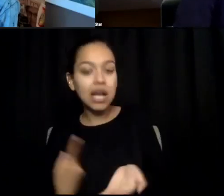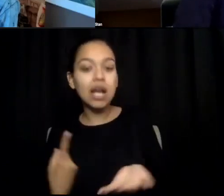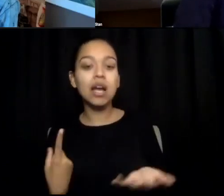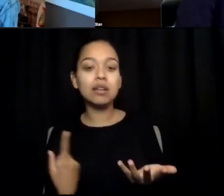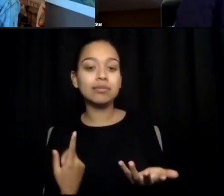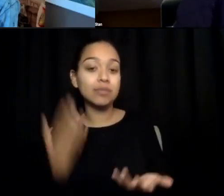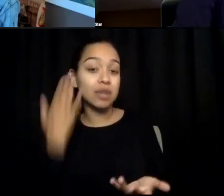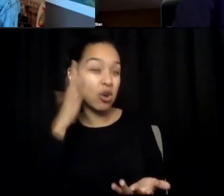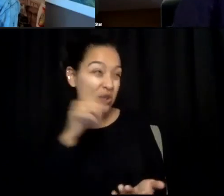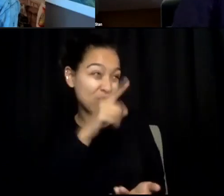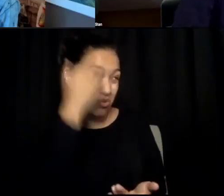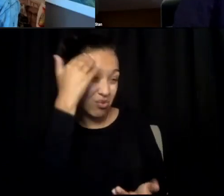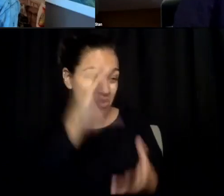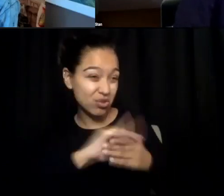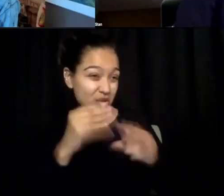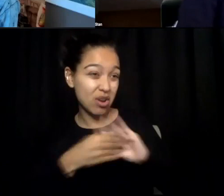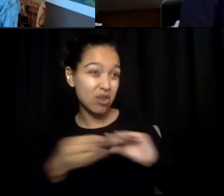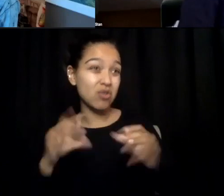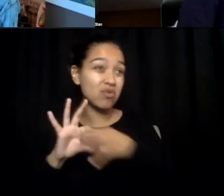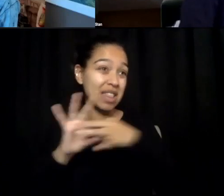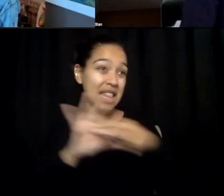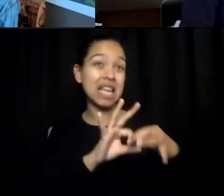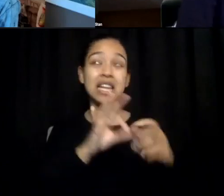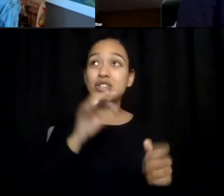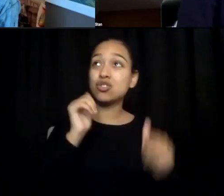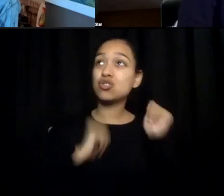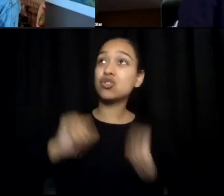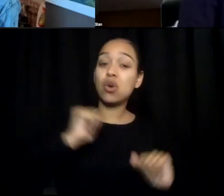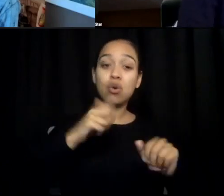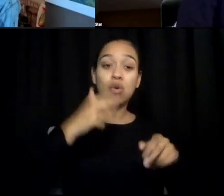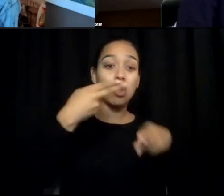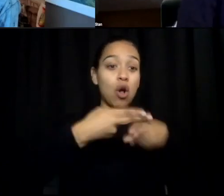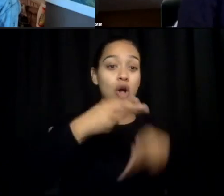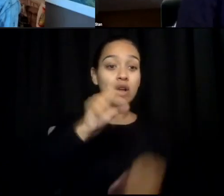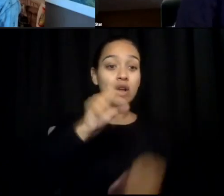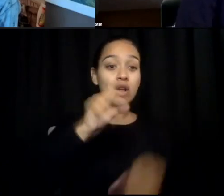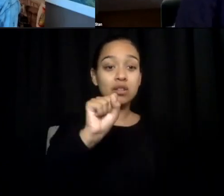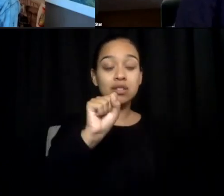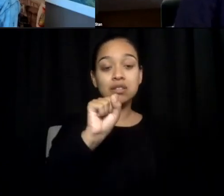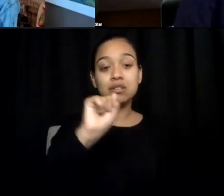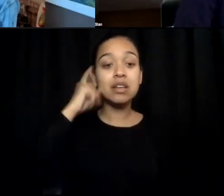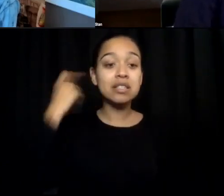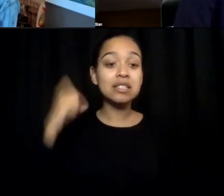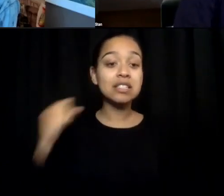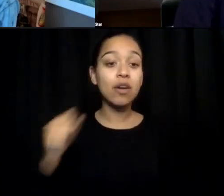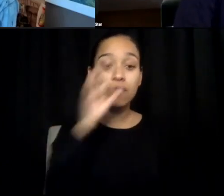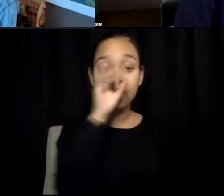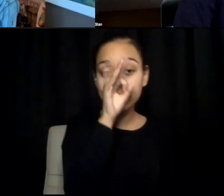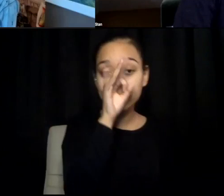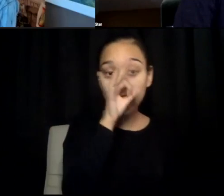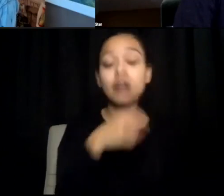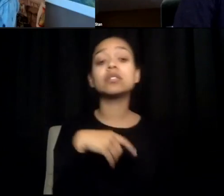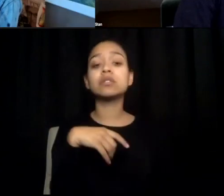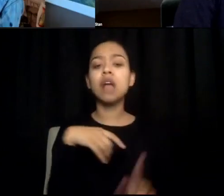whole story of us trying to get this show called Silver Foxes. I haven't heard the story of how you've been trying to